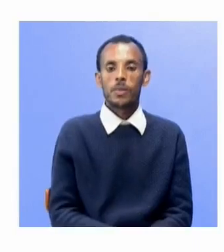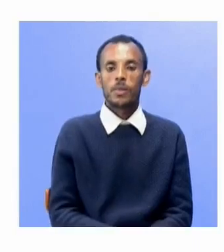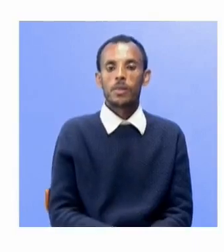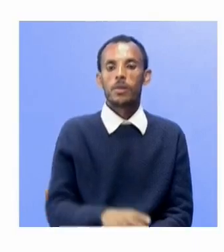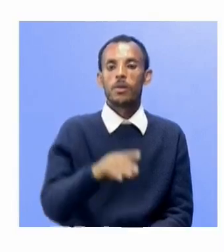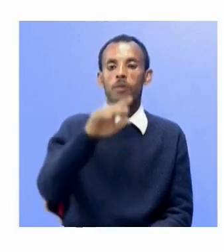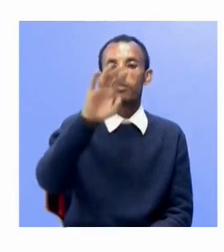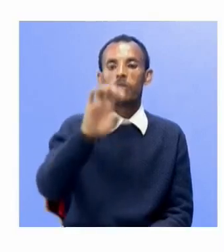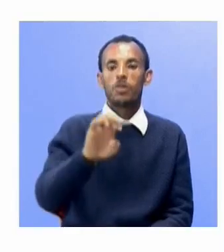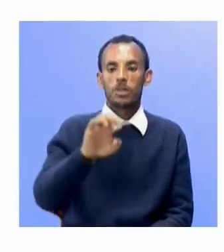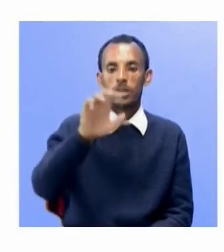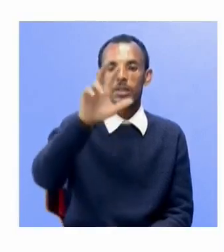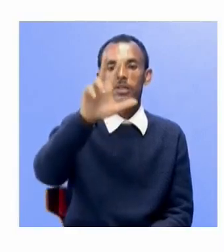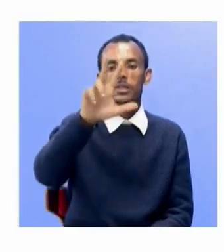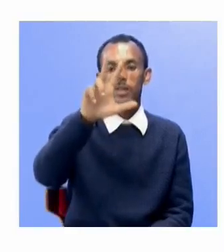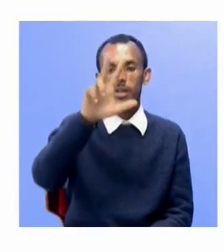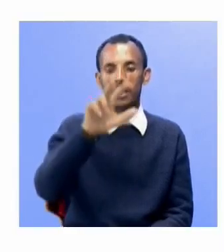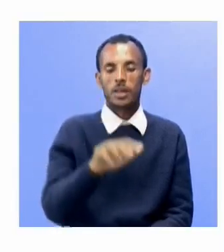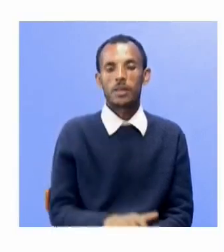43,